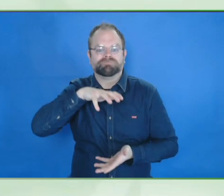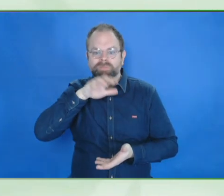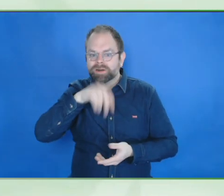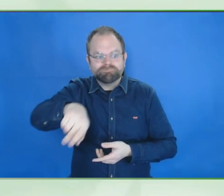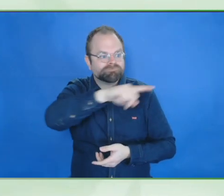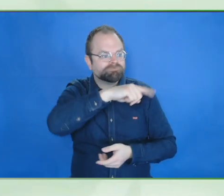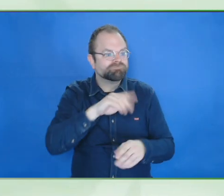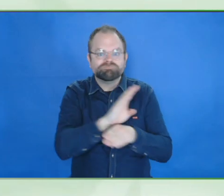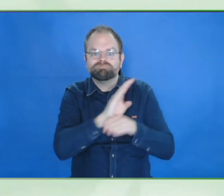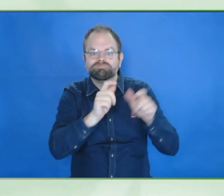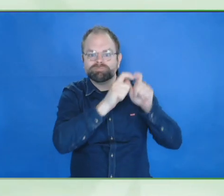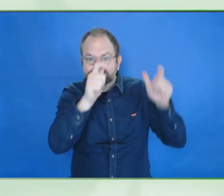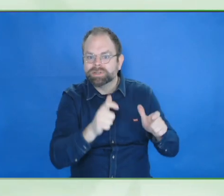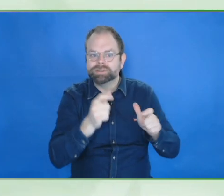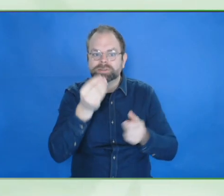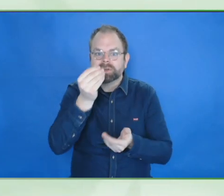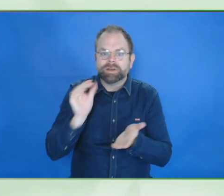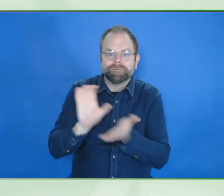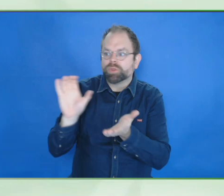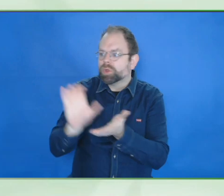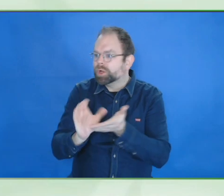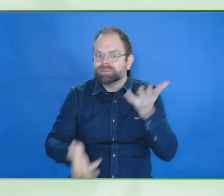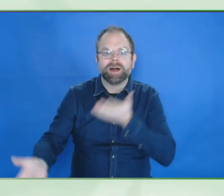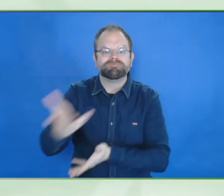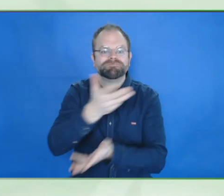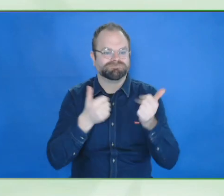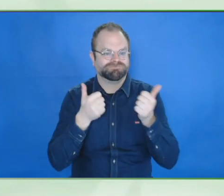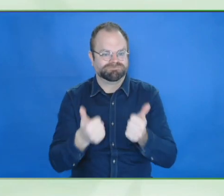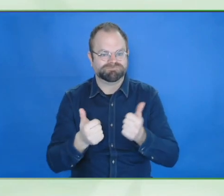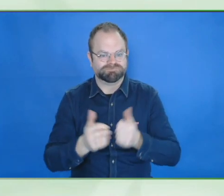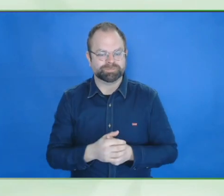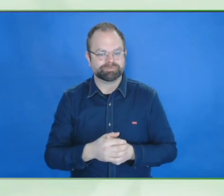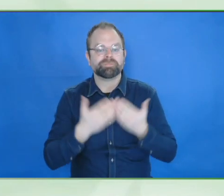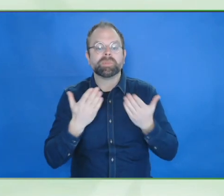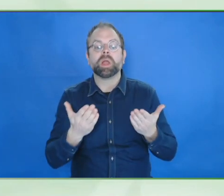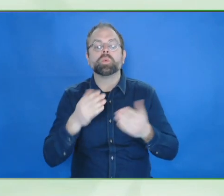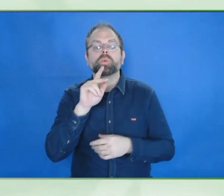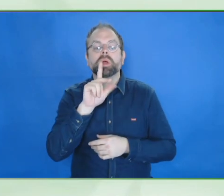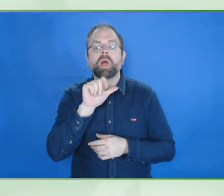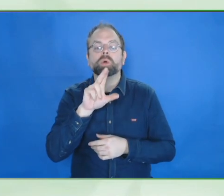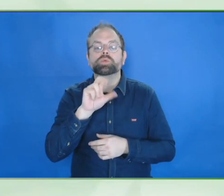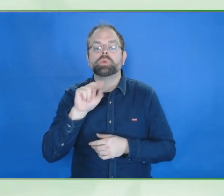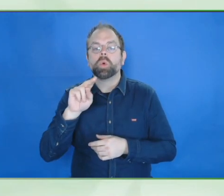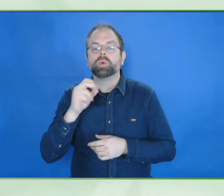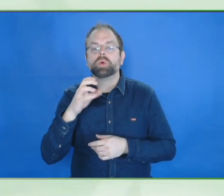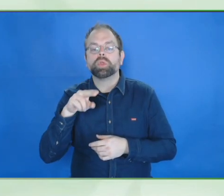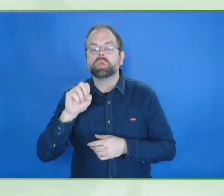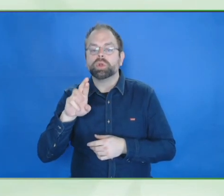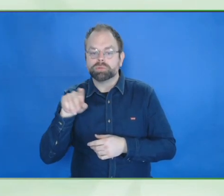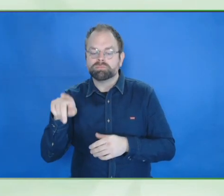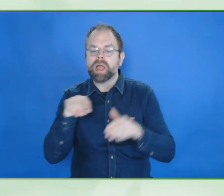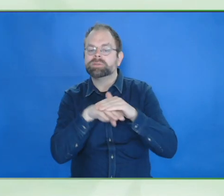Thank you. Thank you very much for having me here. I come from a little bit different angle. I think I'm the mouse here.